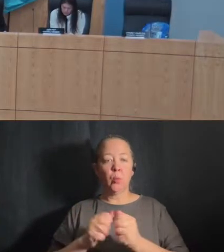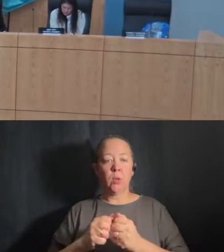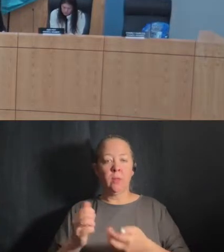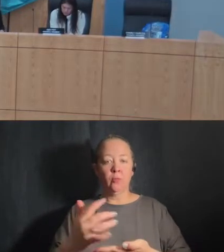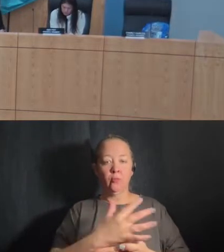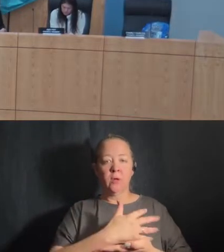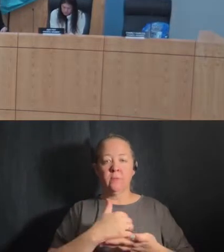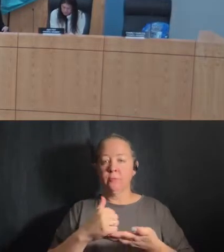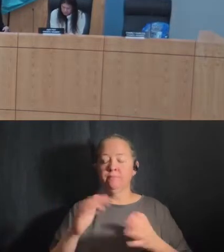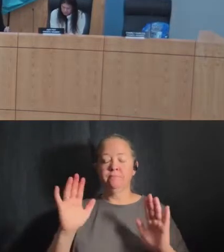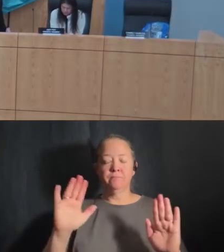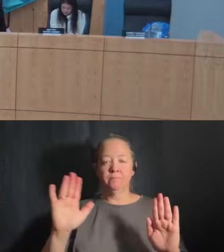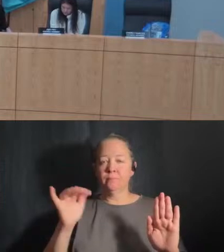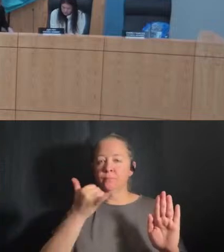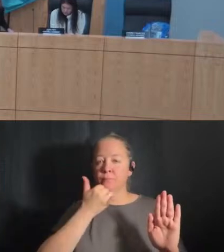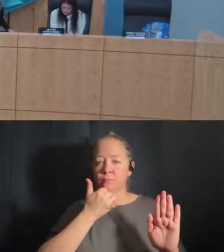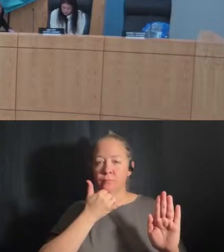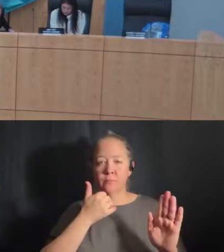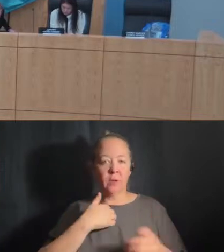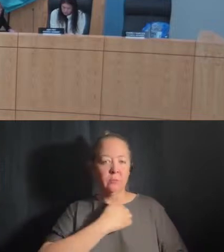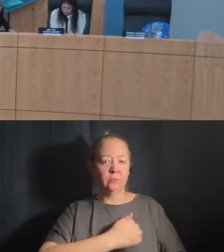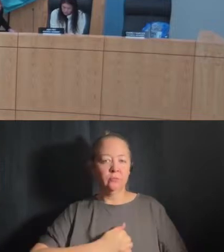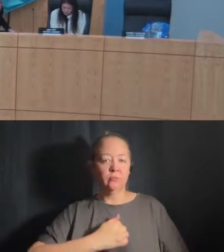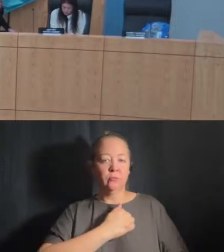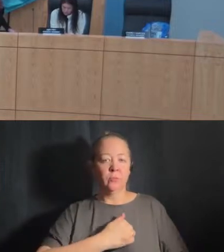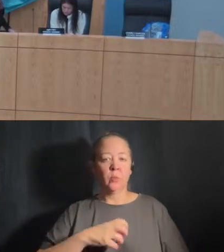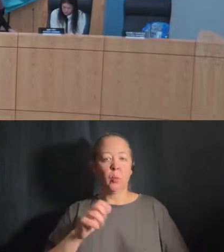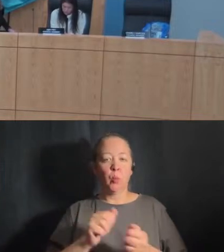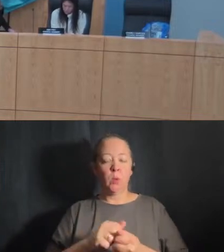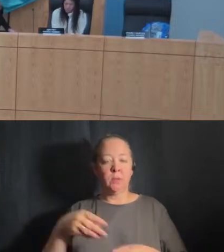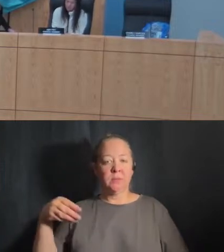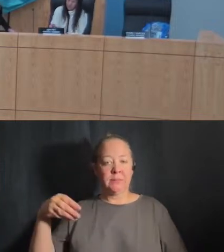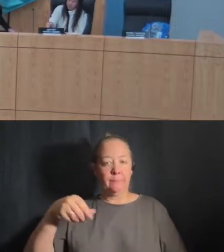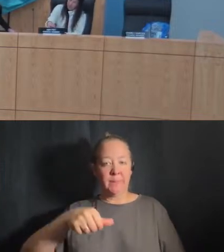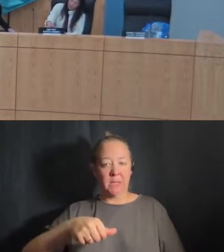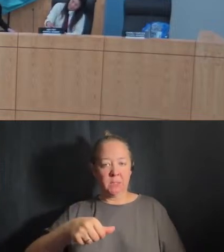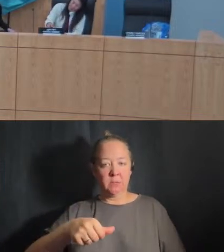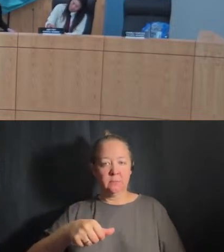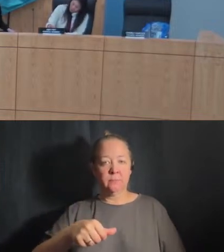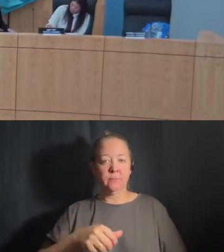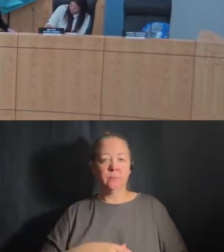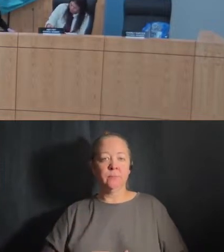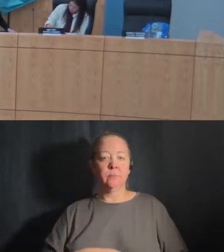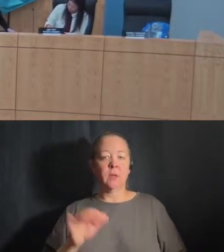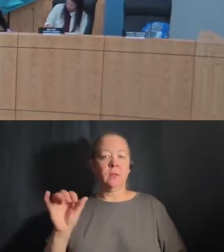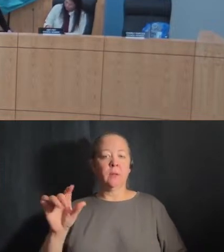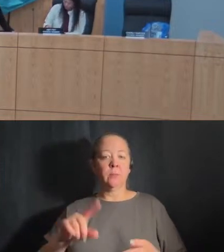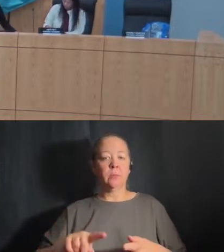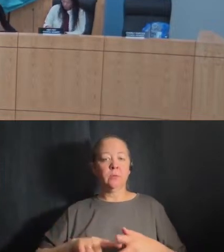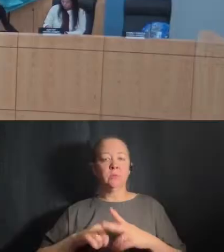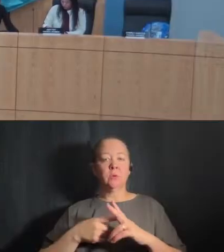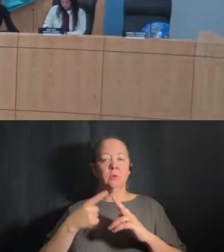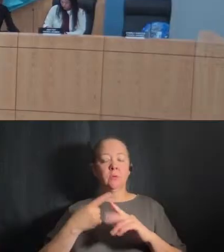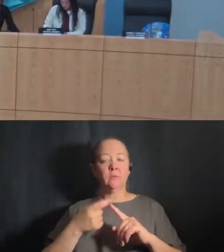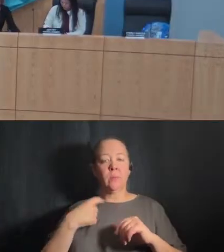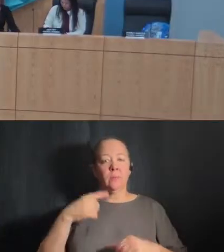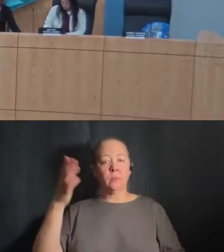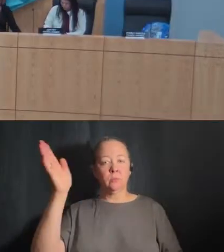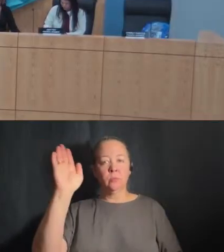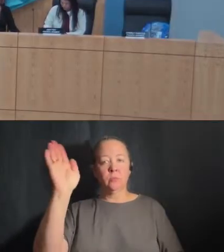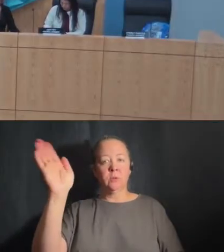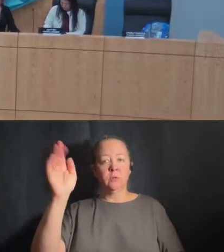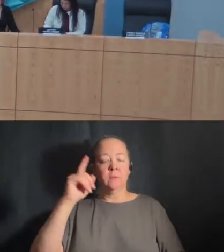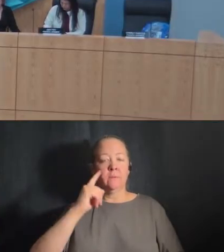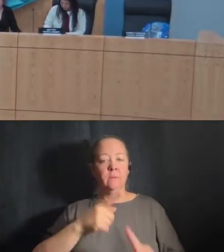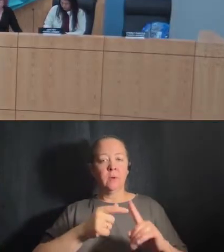with spending, and then, which will be started by a presentation from the town administrator and anybody